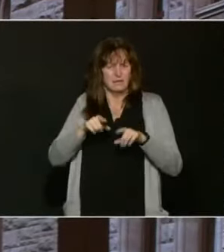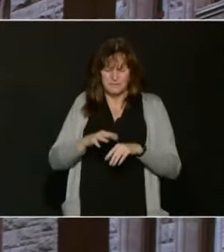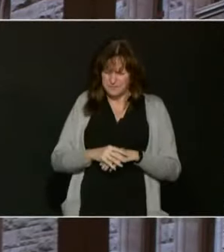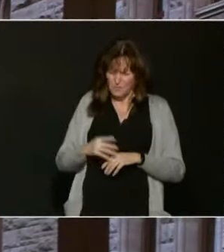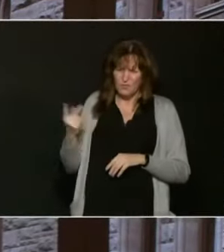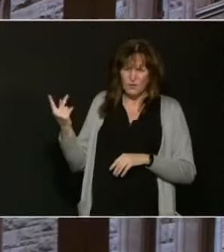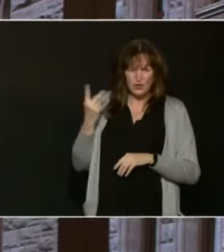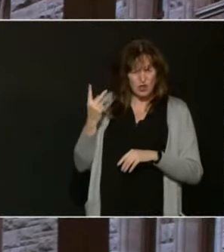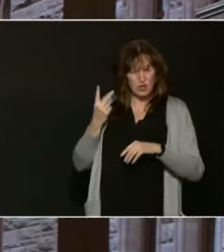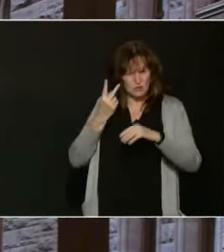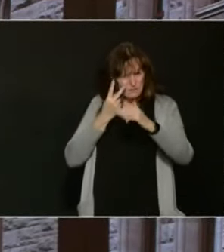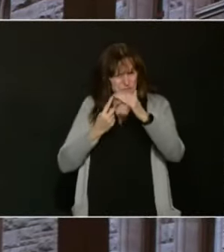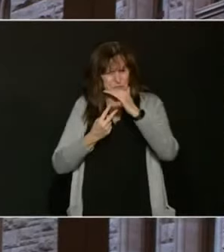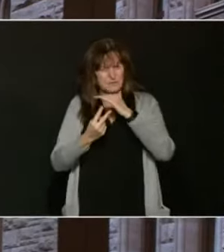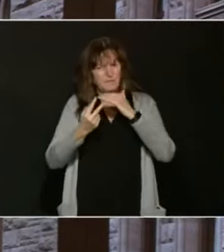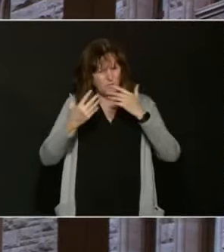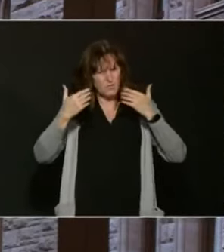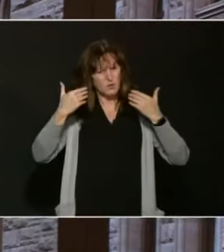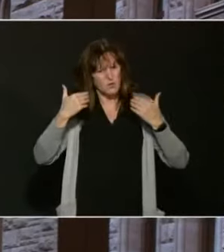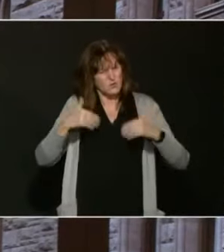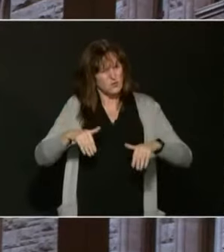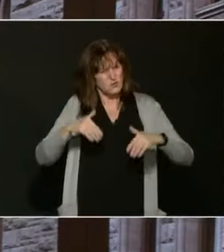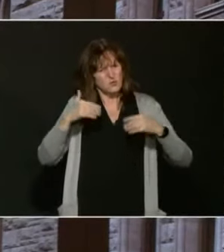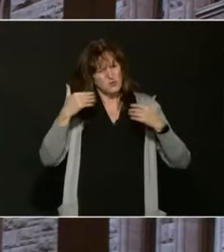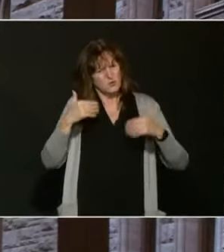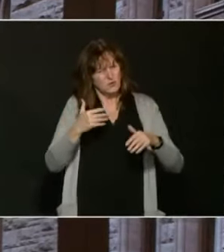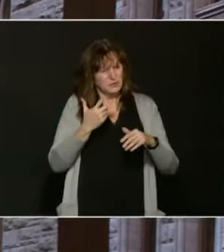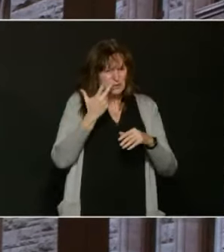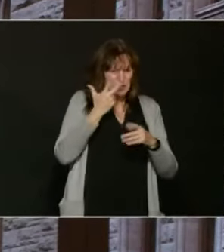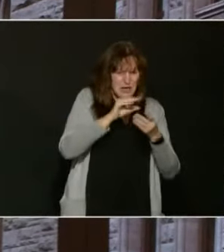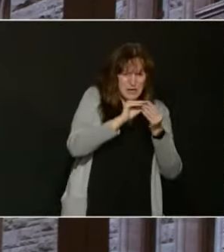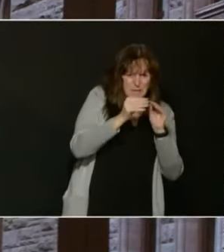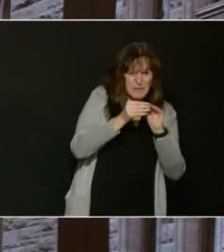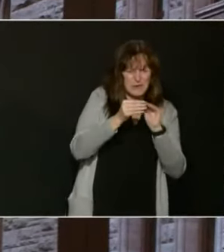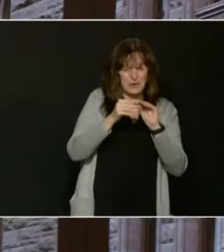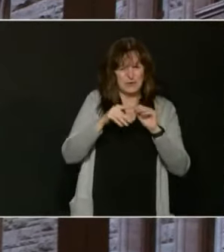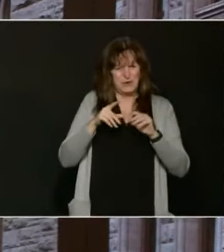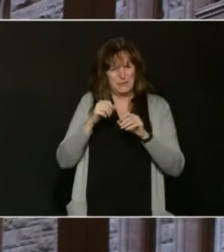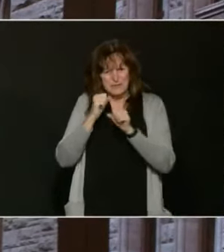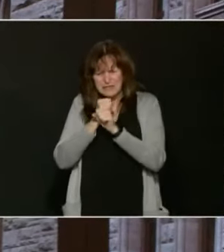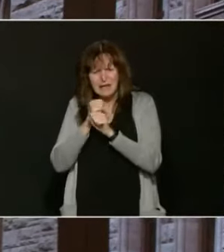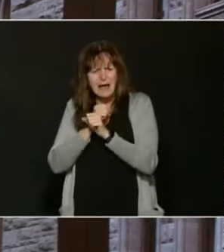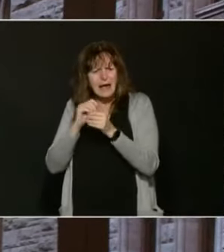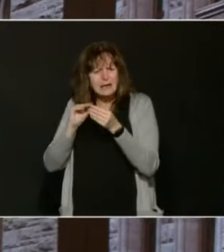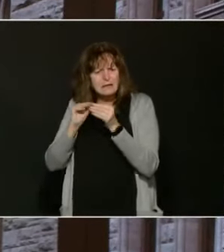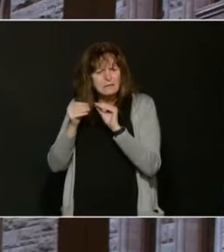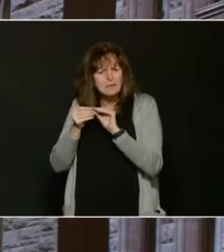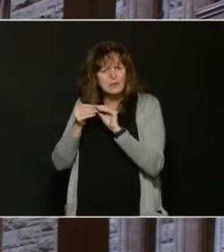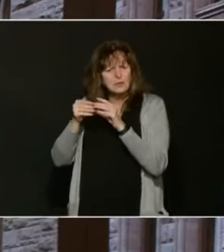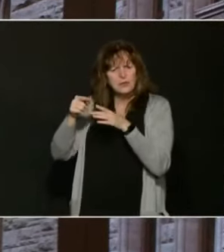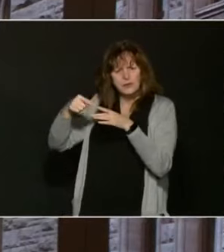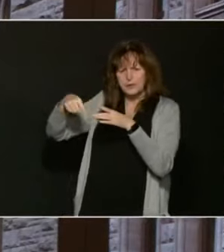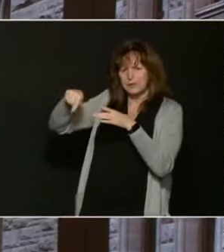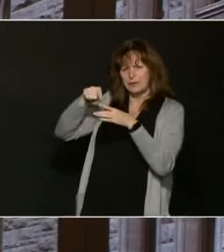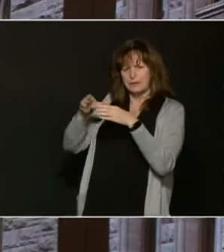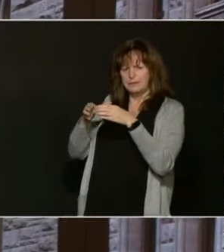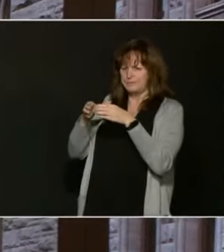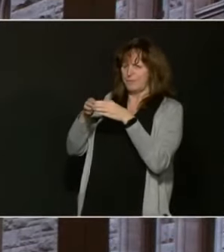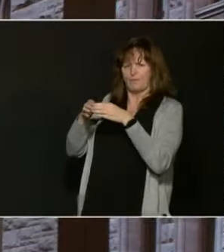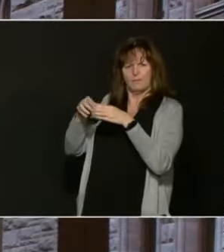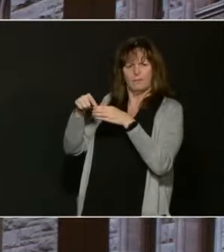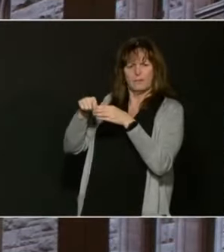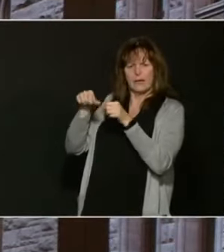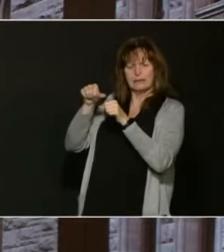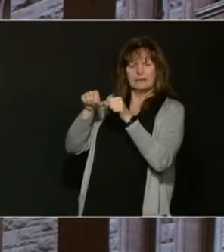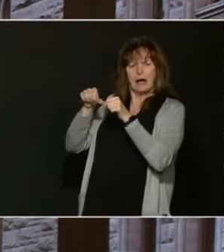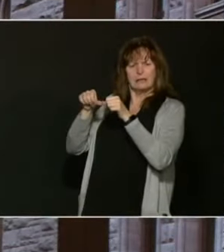numbers that are calculated by our modelers, and people think those seem to be exaggerated. They're not exaggerated at all. They're based